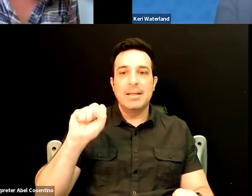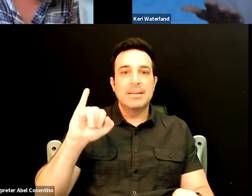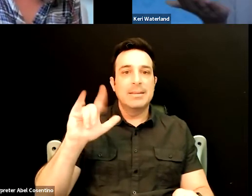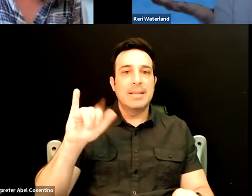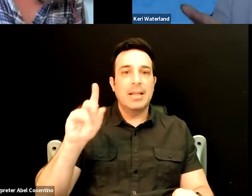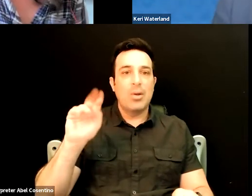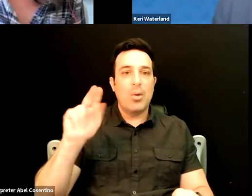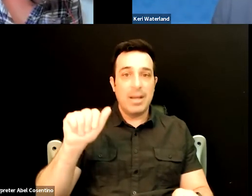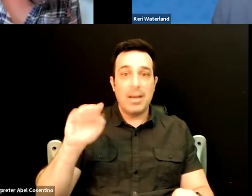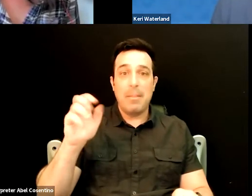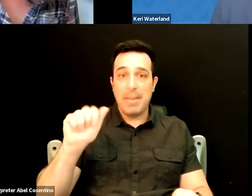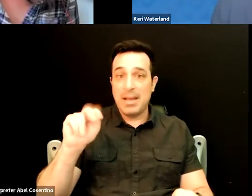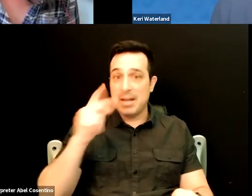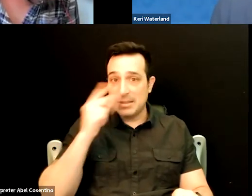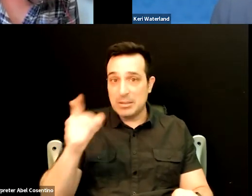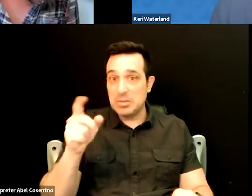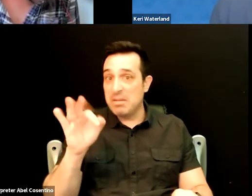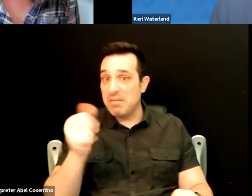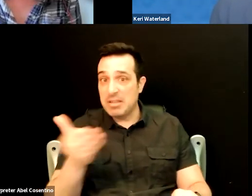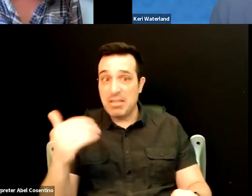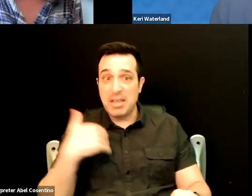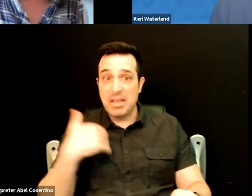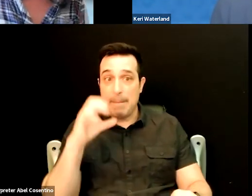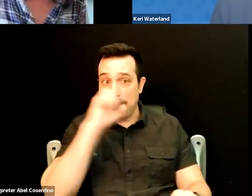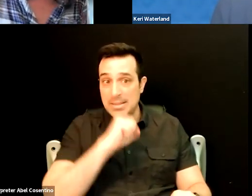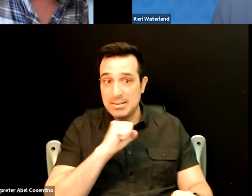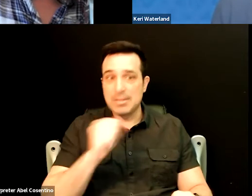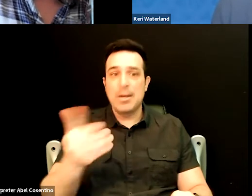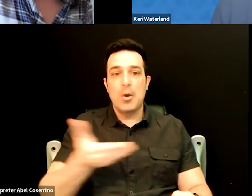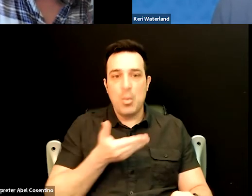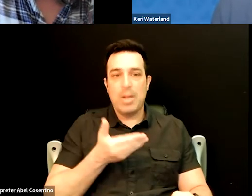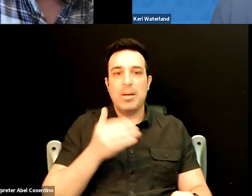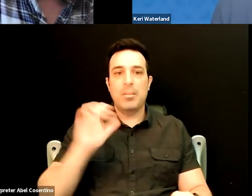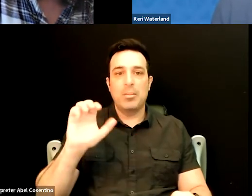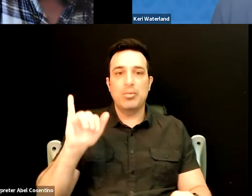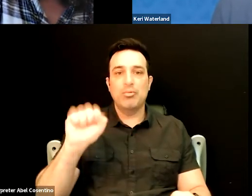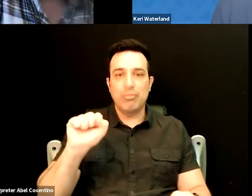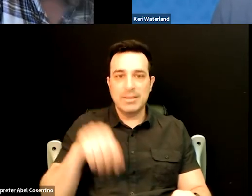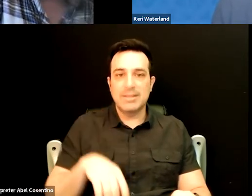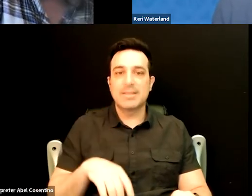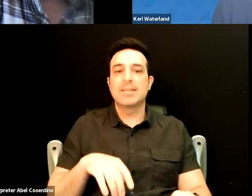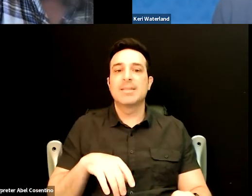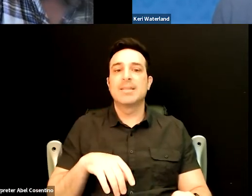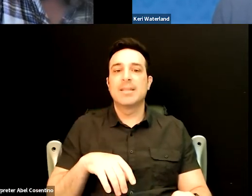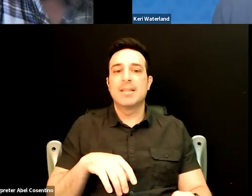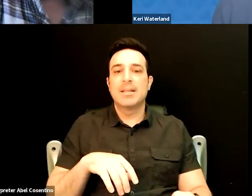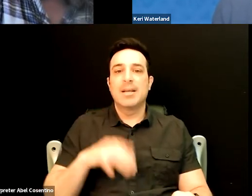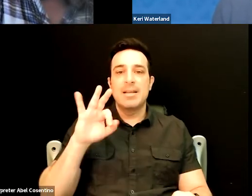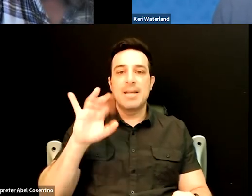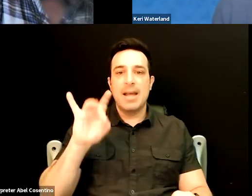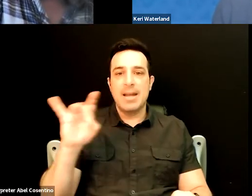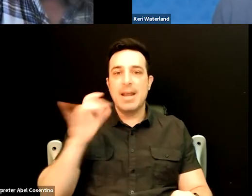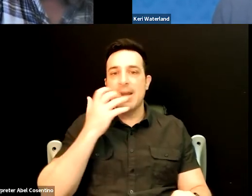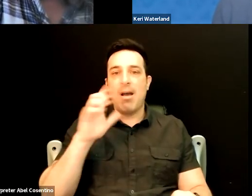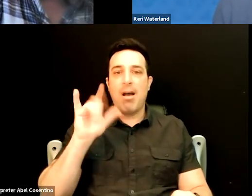And with that, if there's anything I may have left off, but welcome to CRIS, to the 988 Hotline